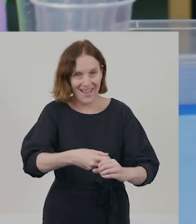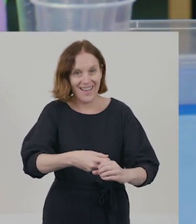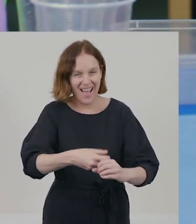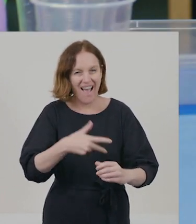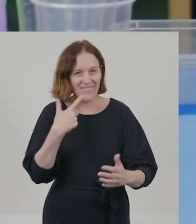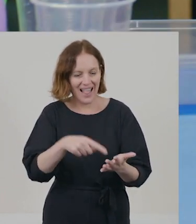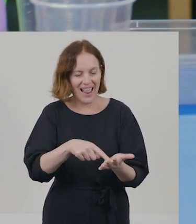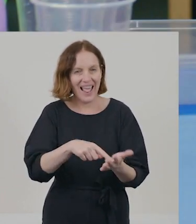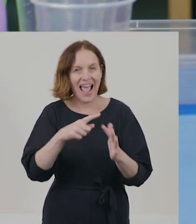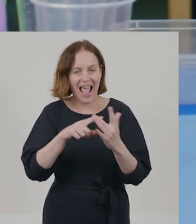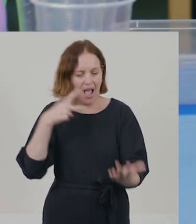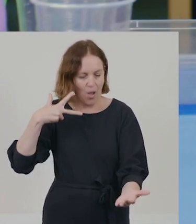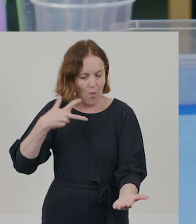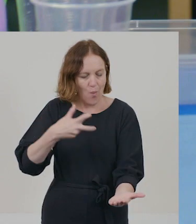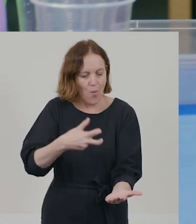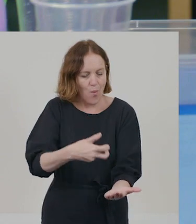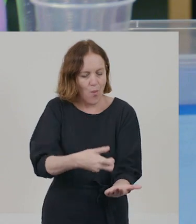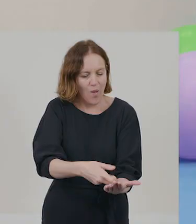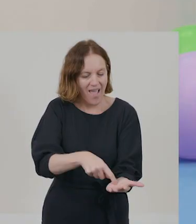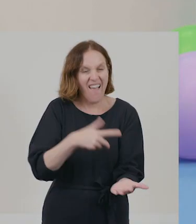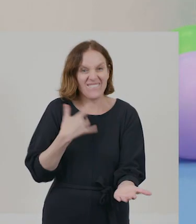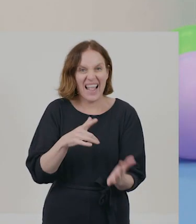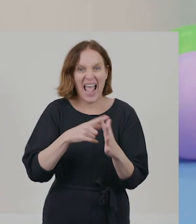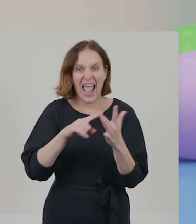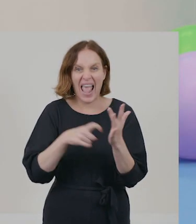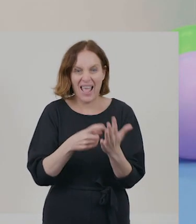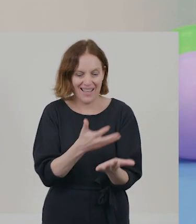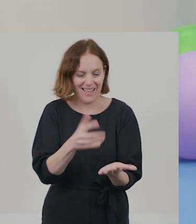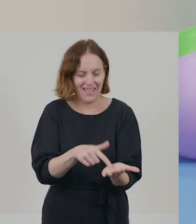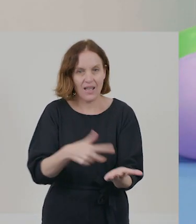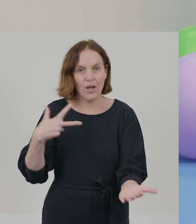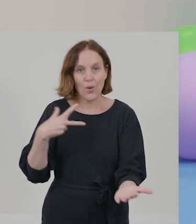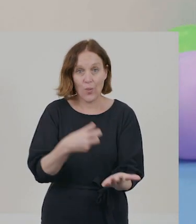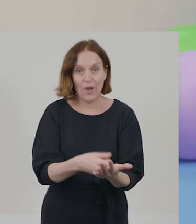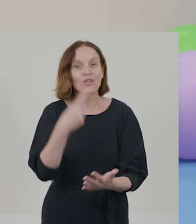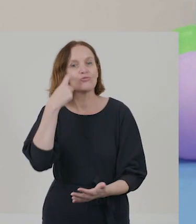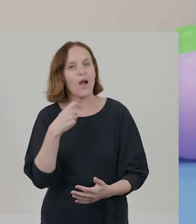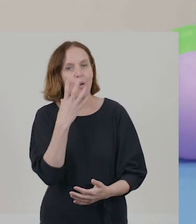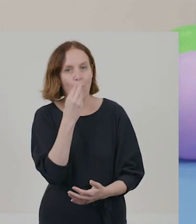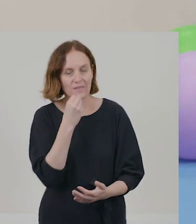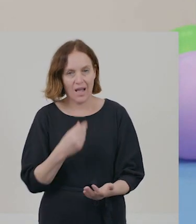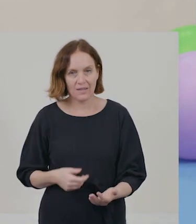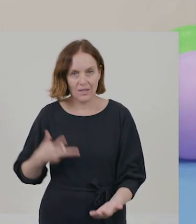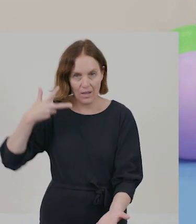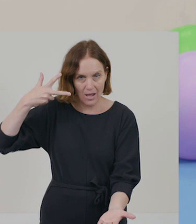Okay, I can feel the air flowing onto my hand. Now, let's try it on the water.